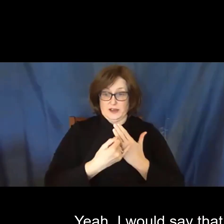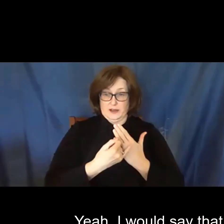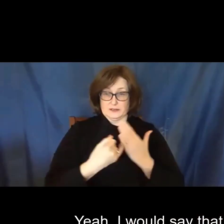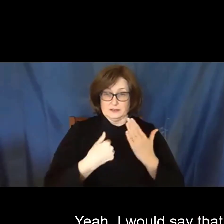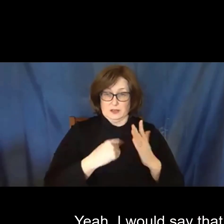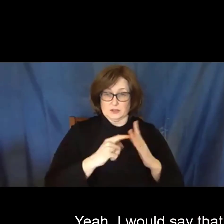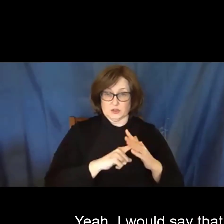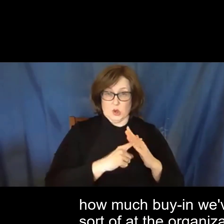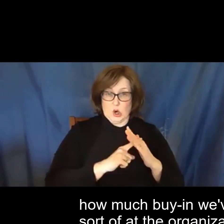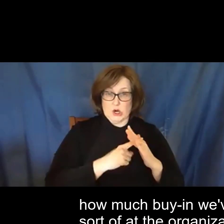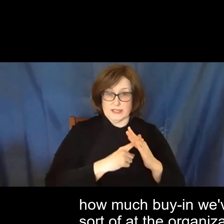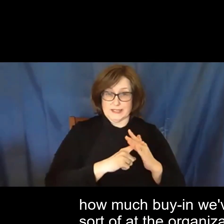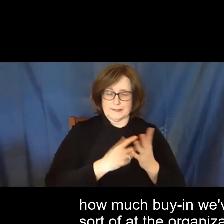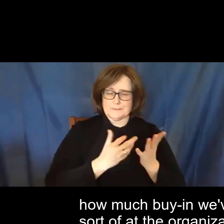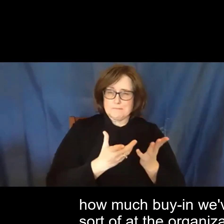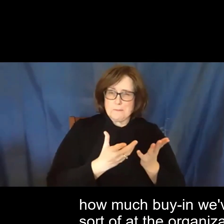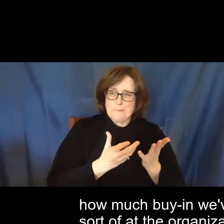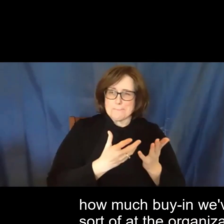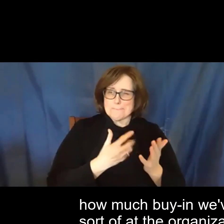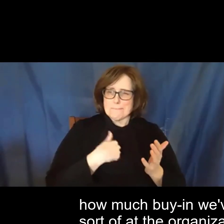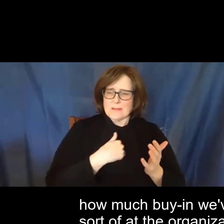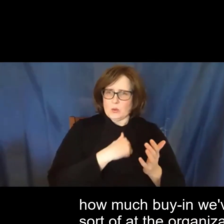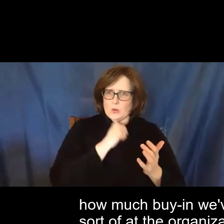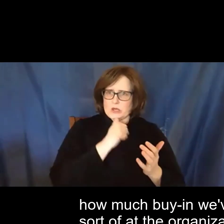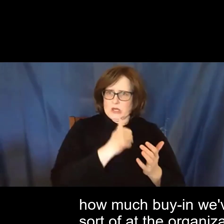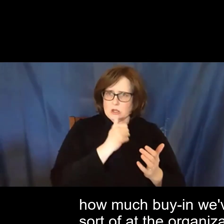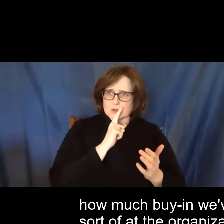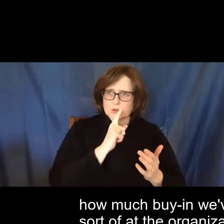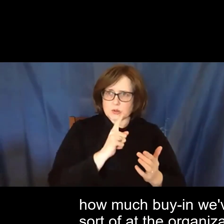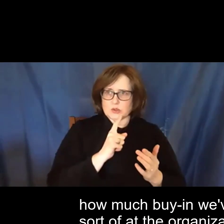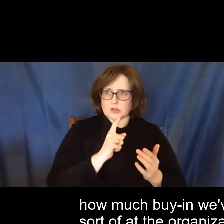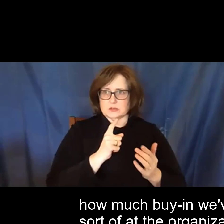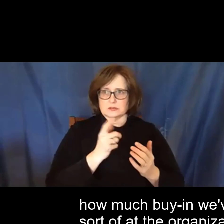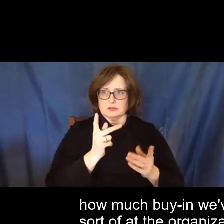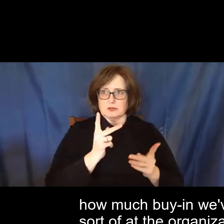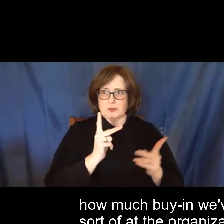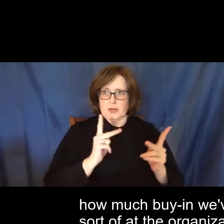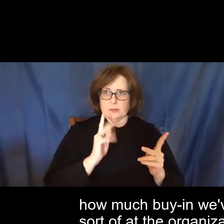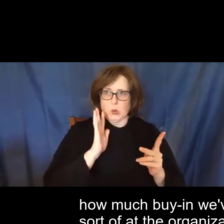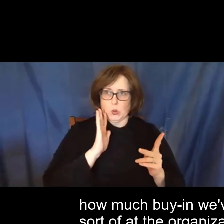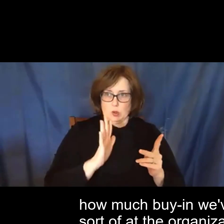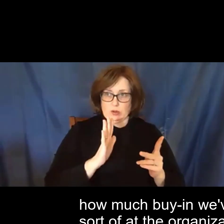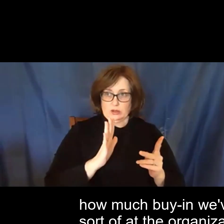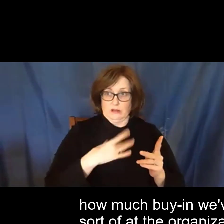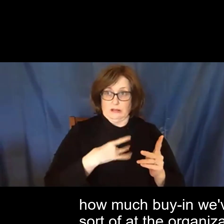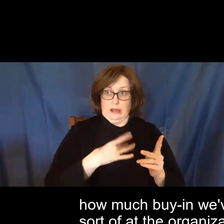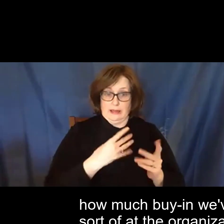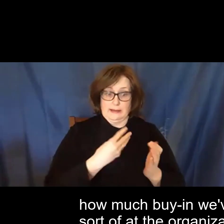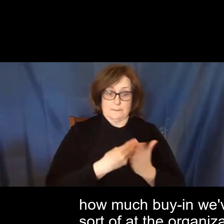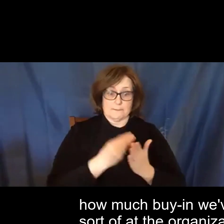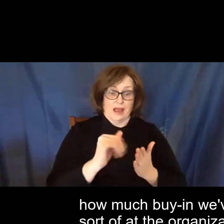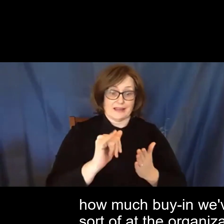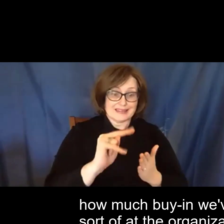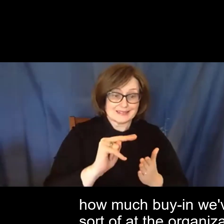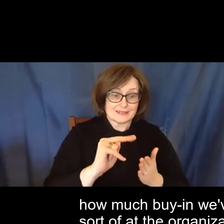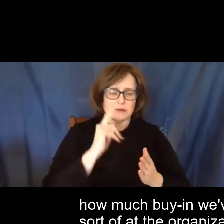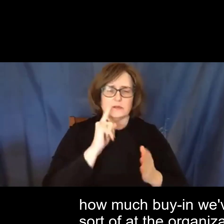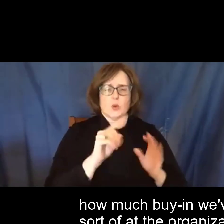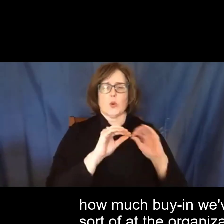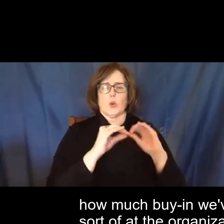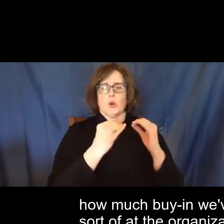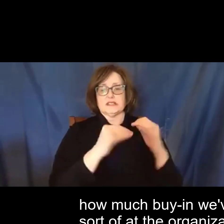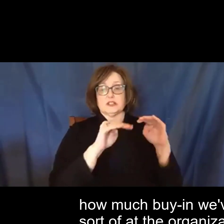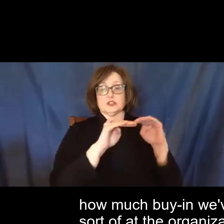really weren't sure how much buy-in we'd get from folks sort of at the organizational level, kind of the higher